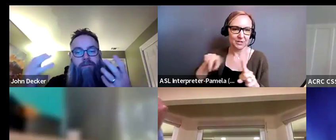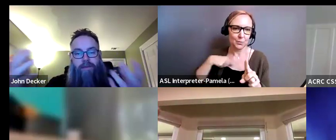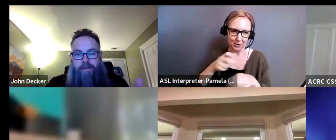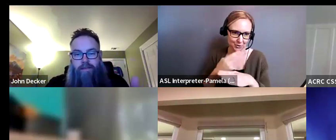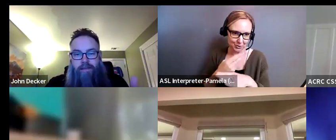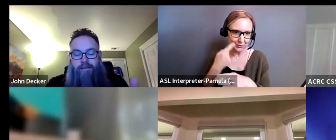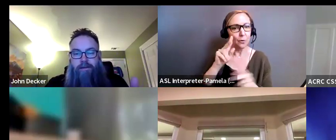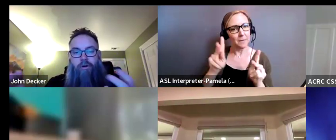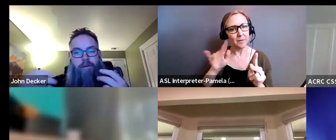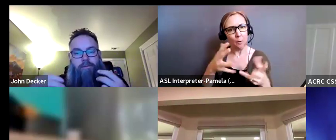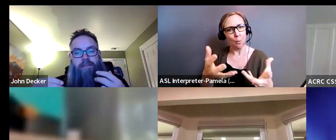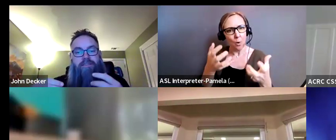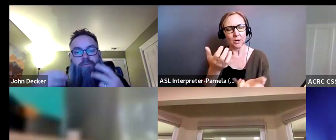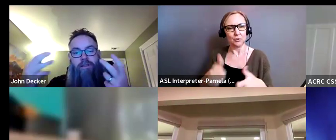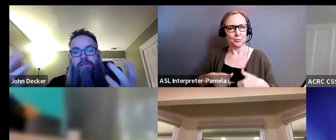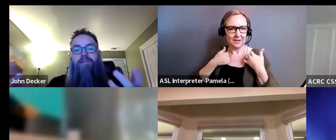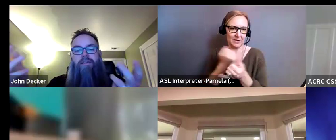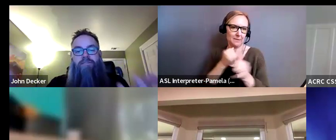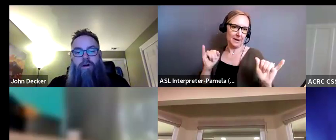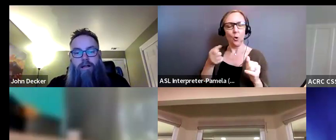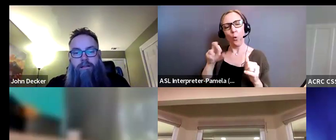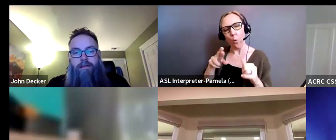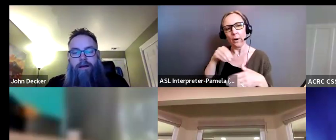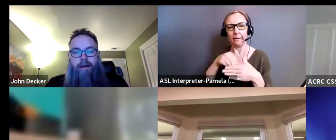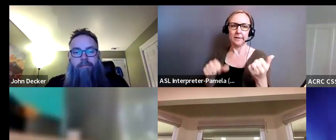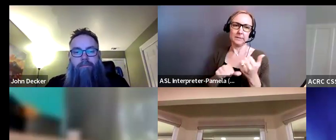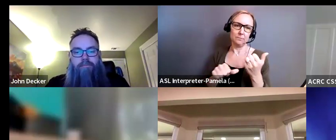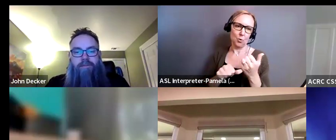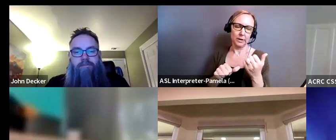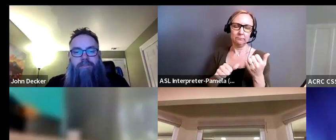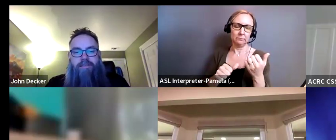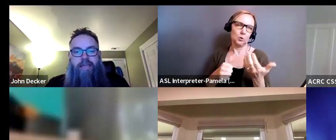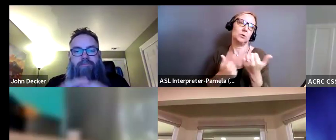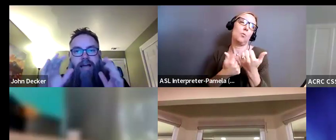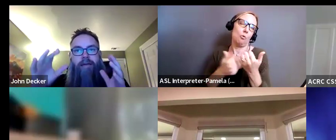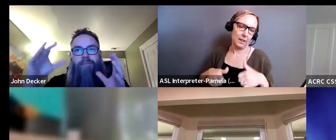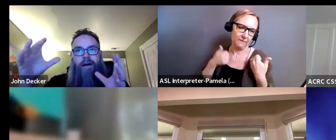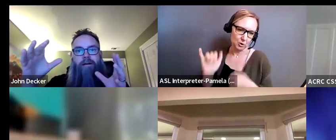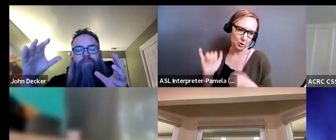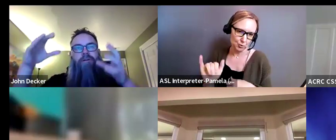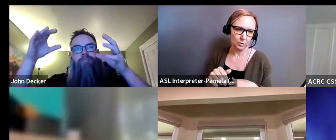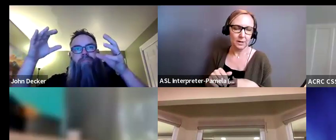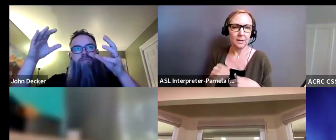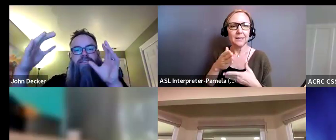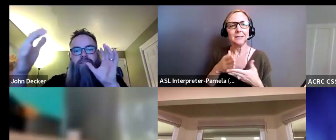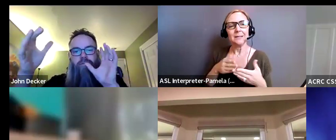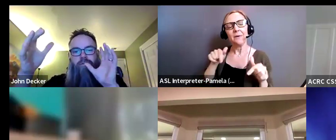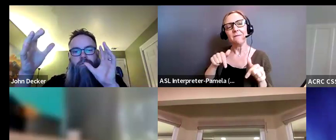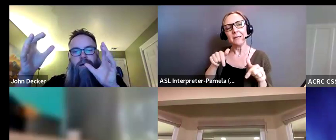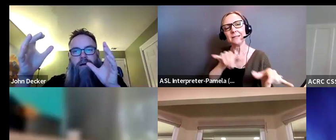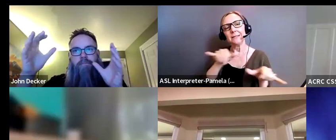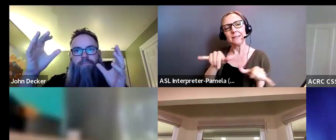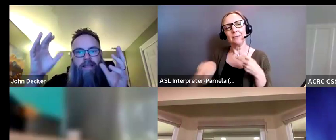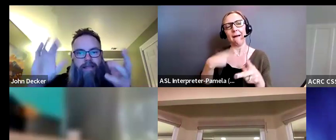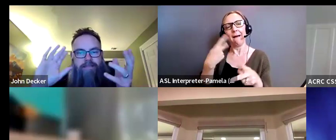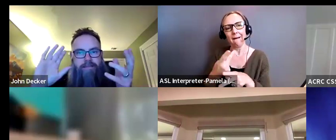live independently or maybe in supported living as well. Some of these same type of